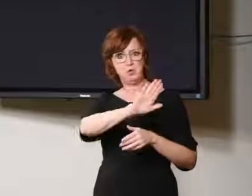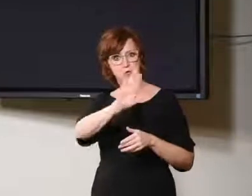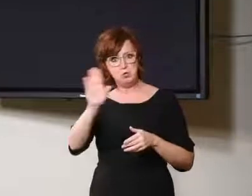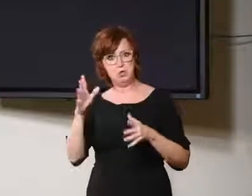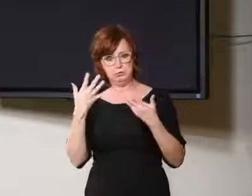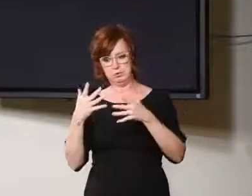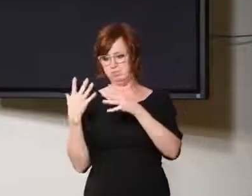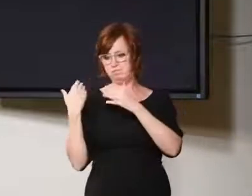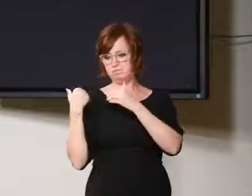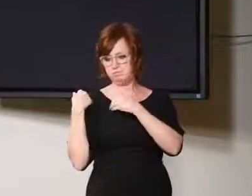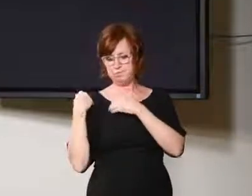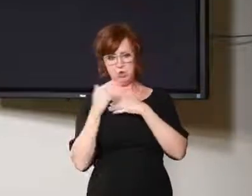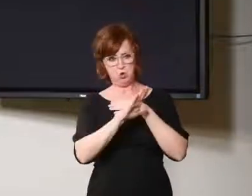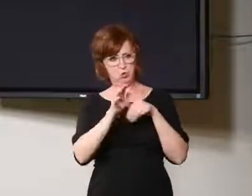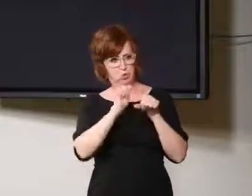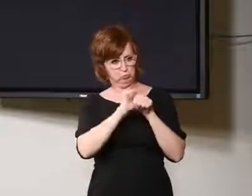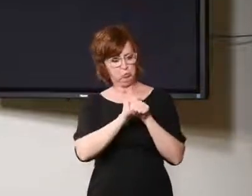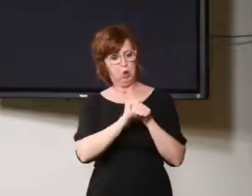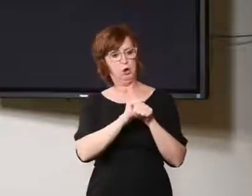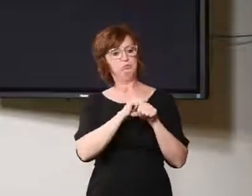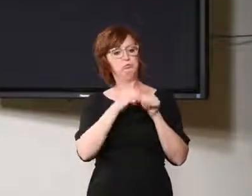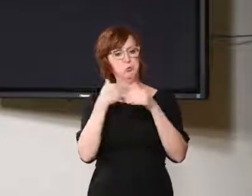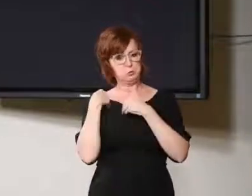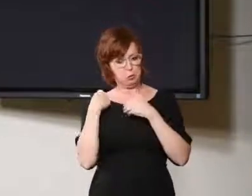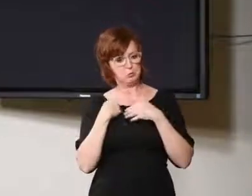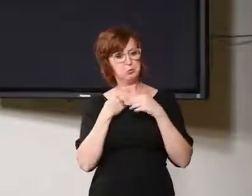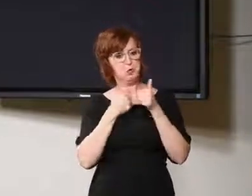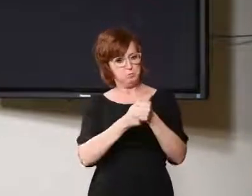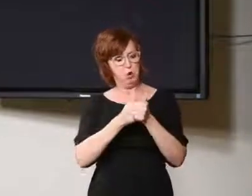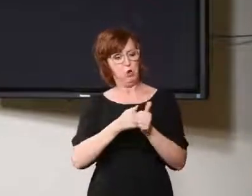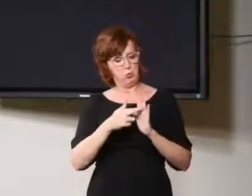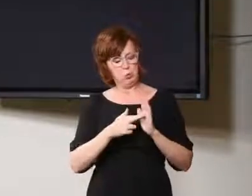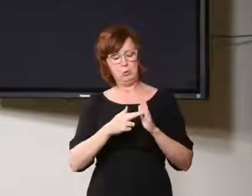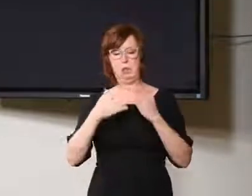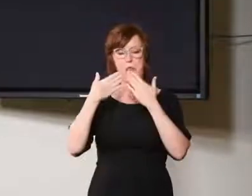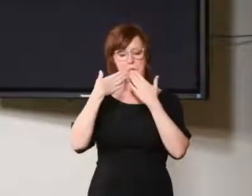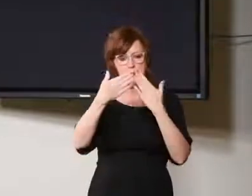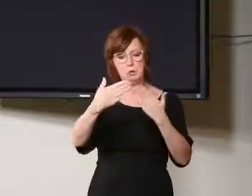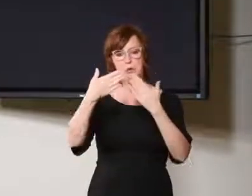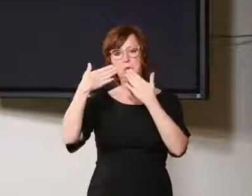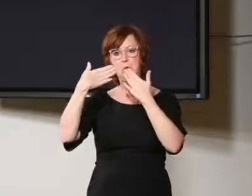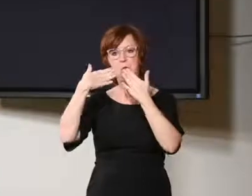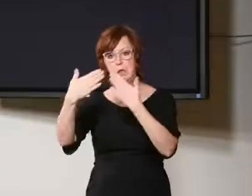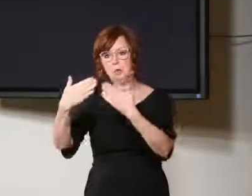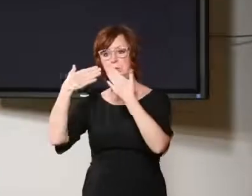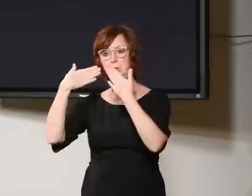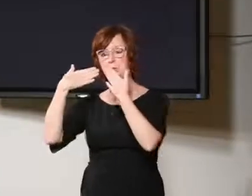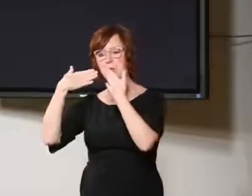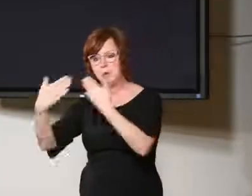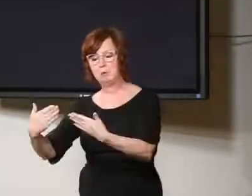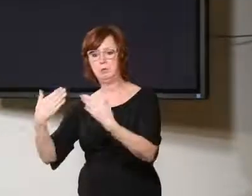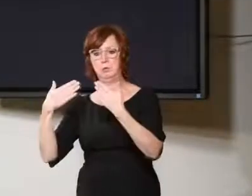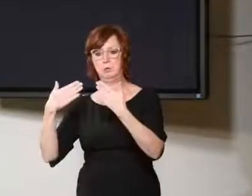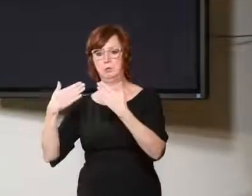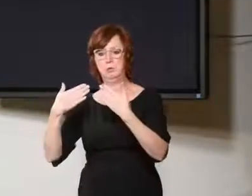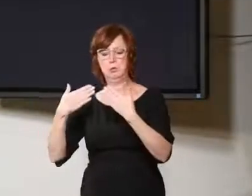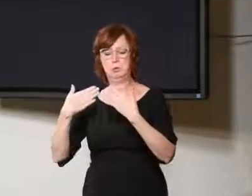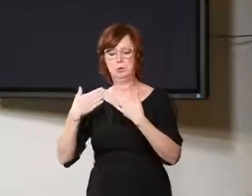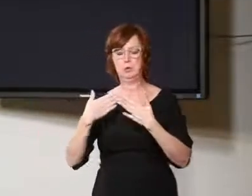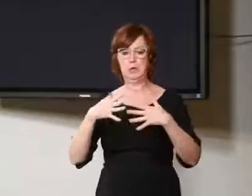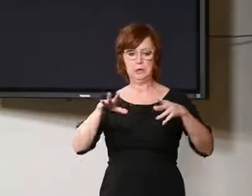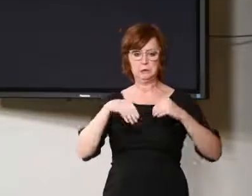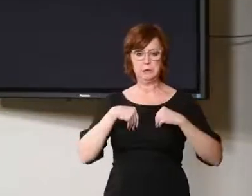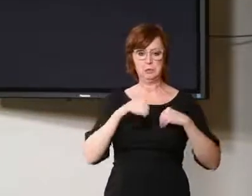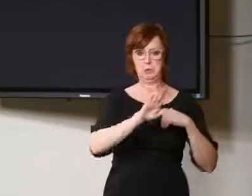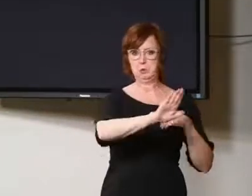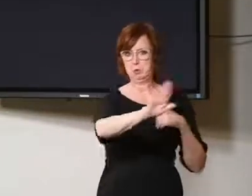once again, I want to say to each and every one of you, thank you. Thank you for doing your part. Thank you to